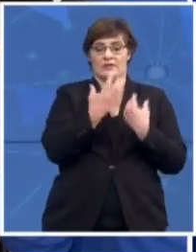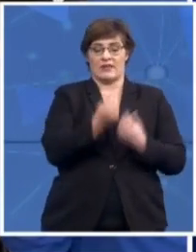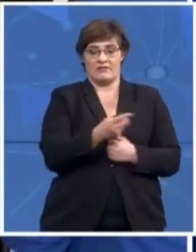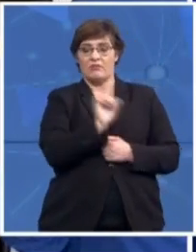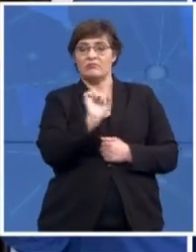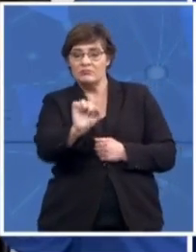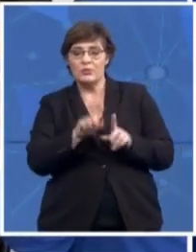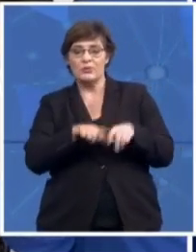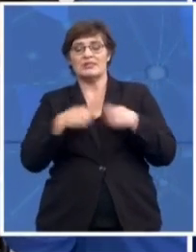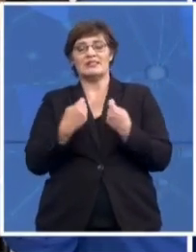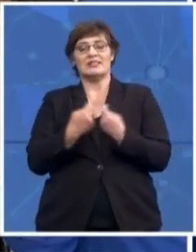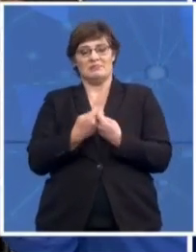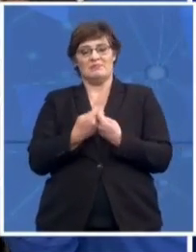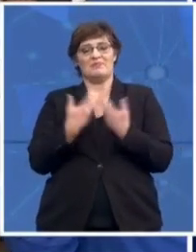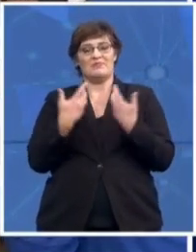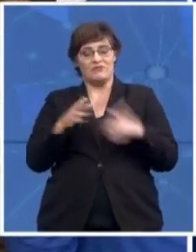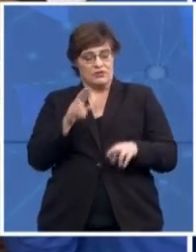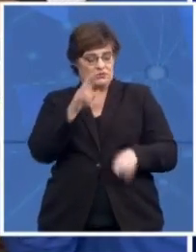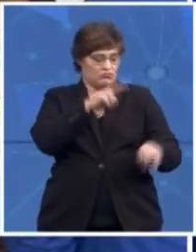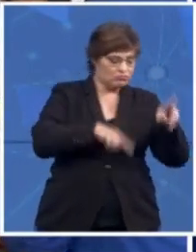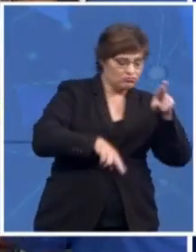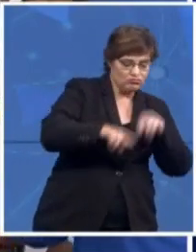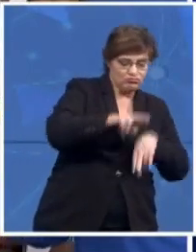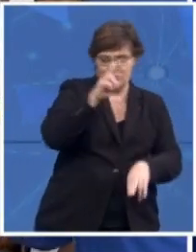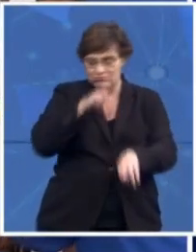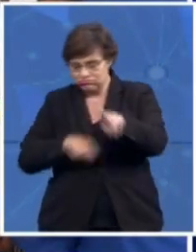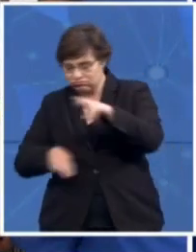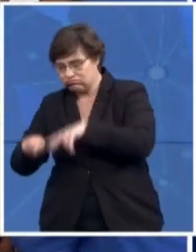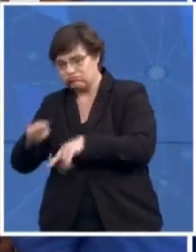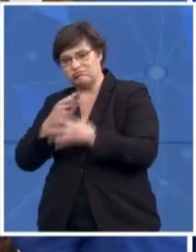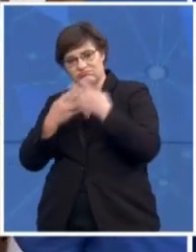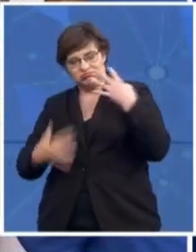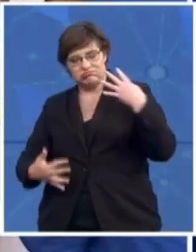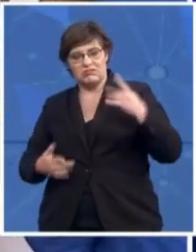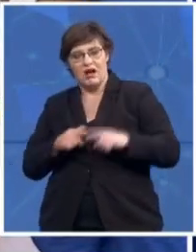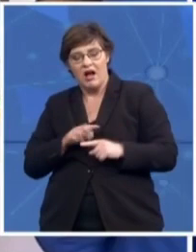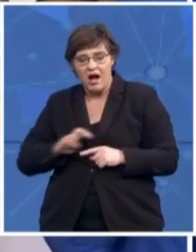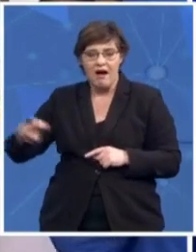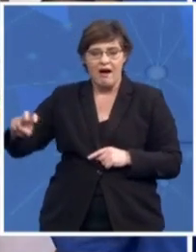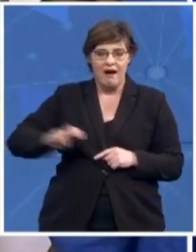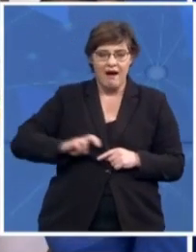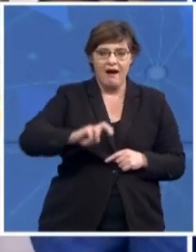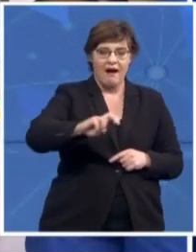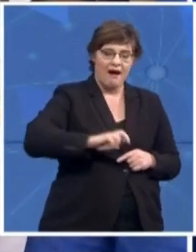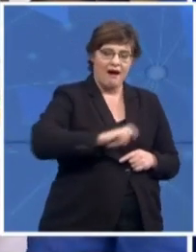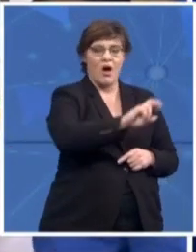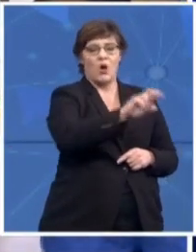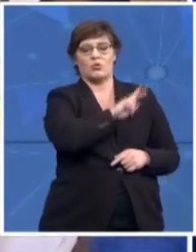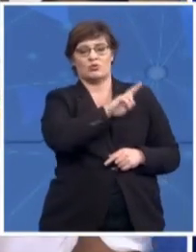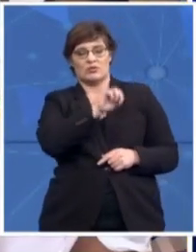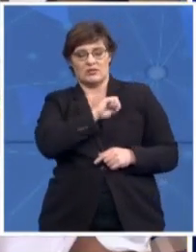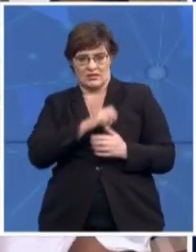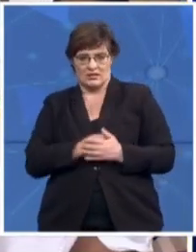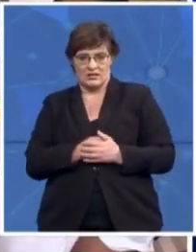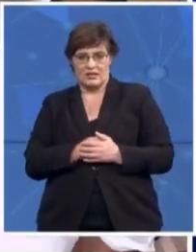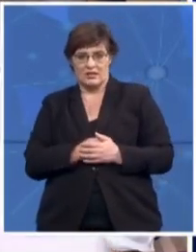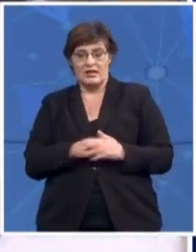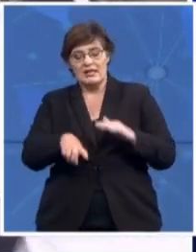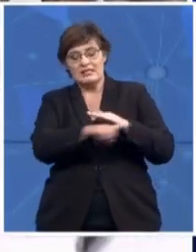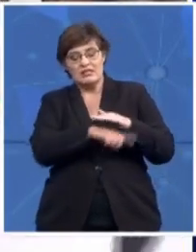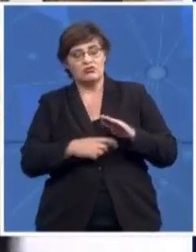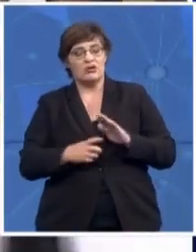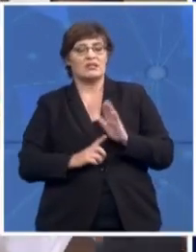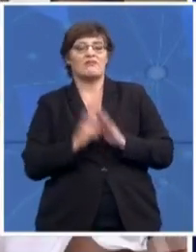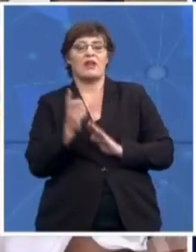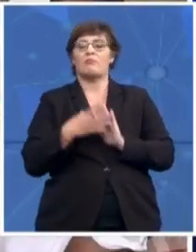traversed the length and breadth of KwaZulu-Natal. The district development model, one of the aims, I think, is to